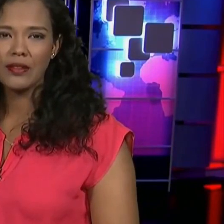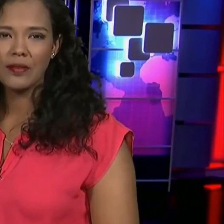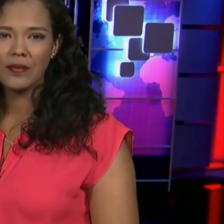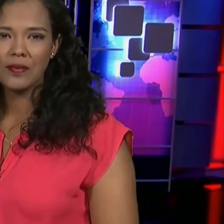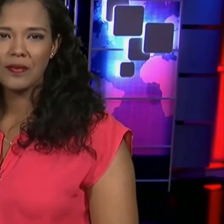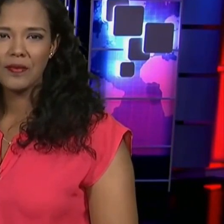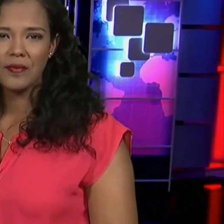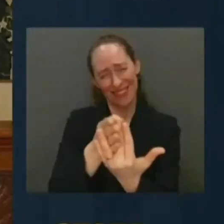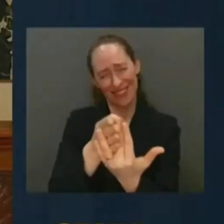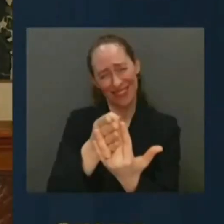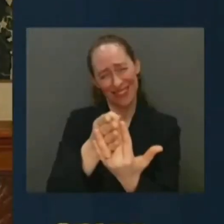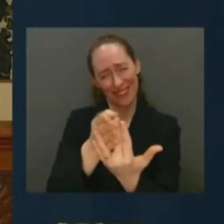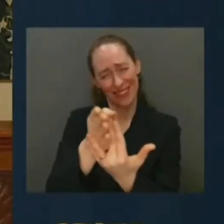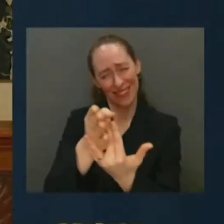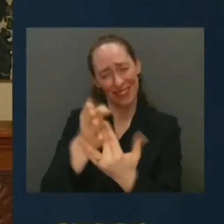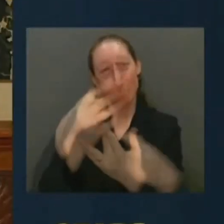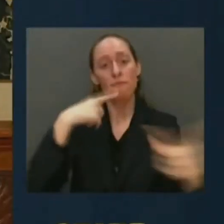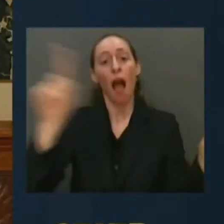economy.